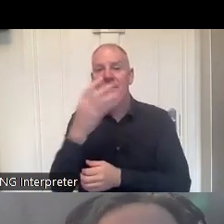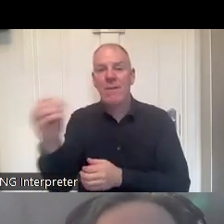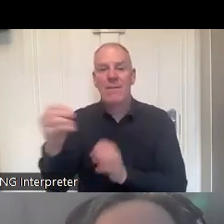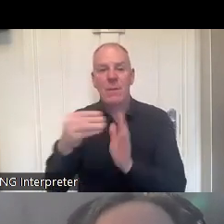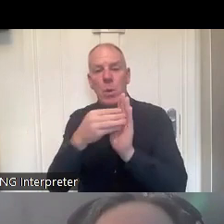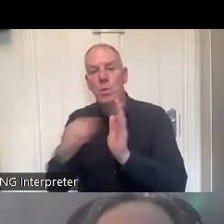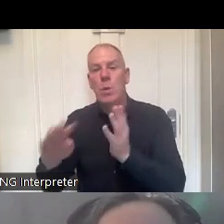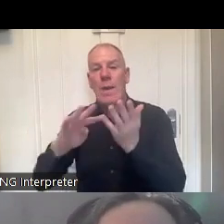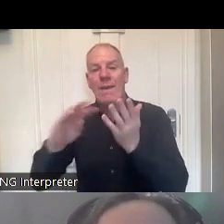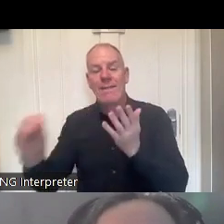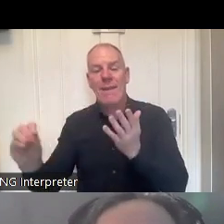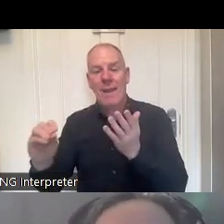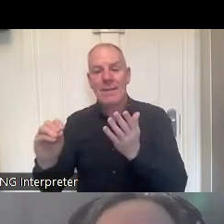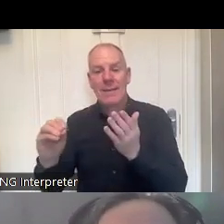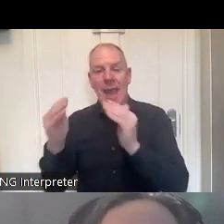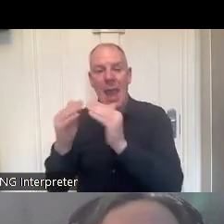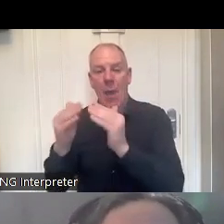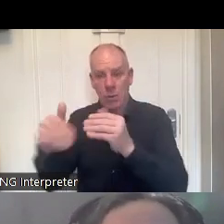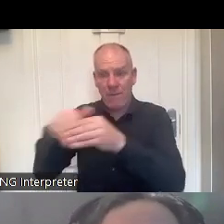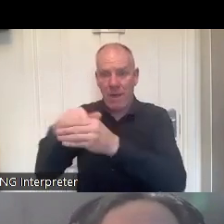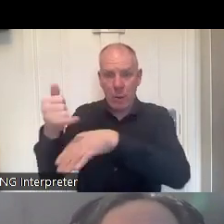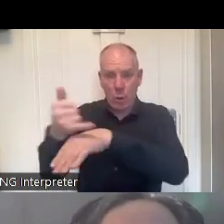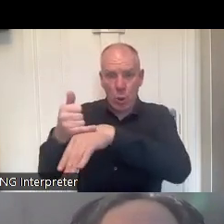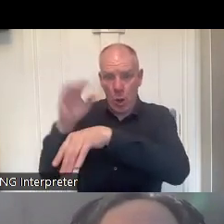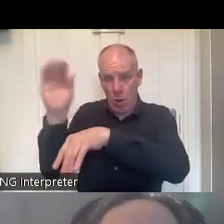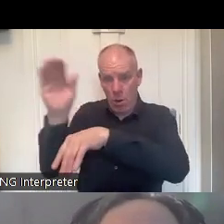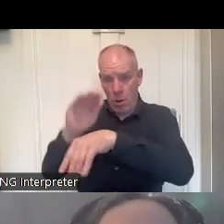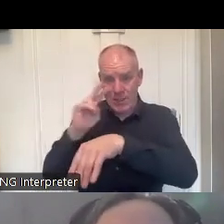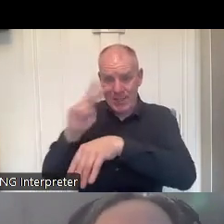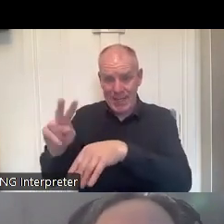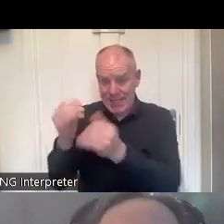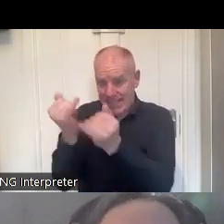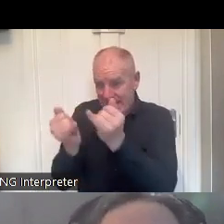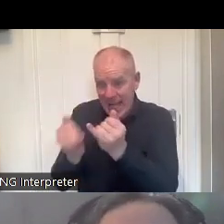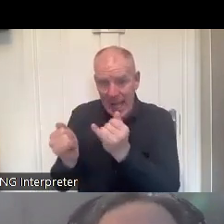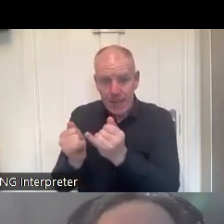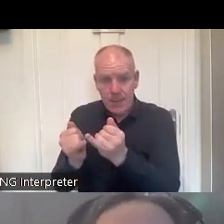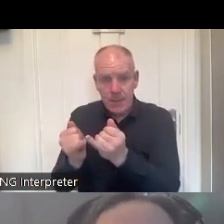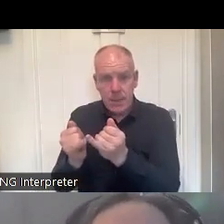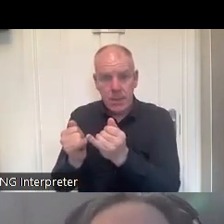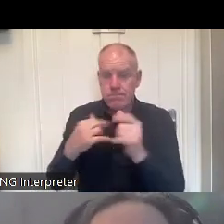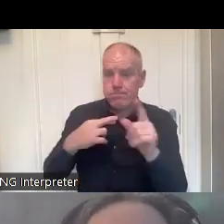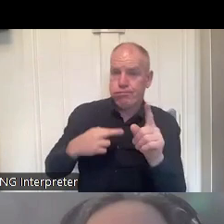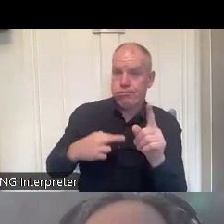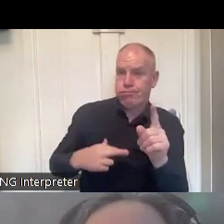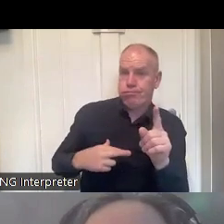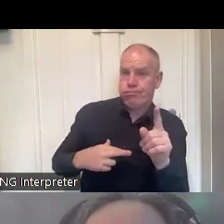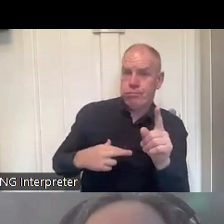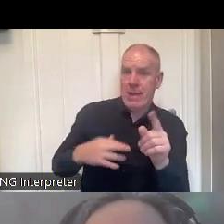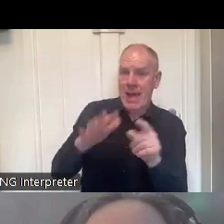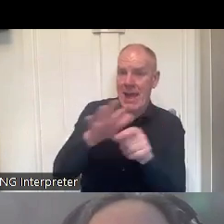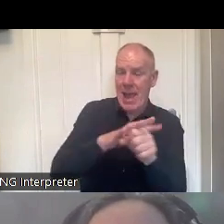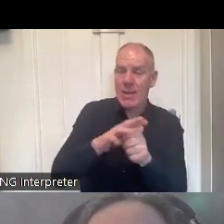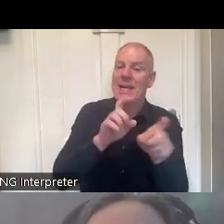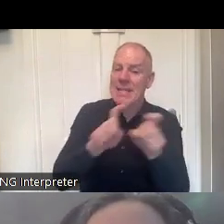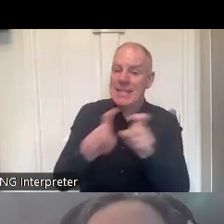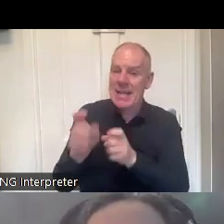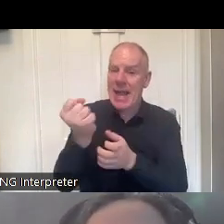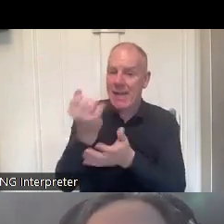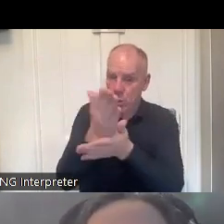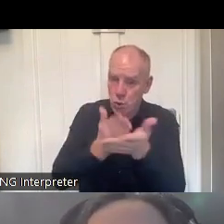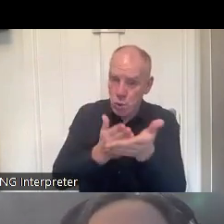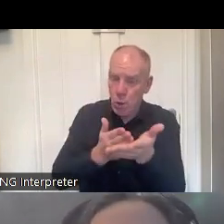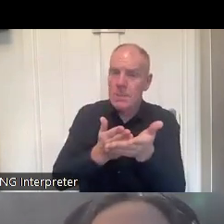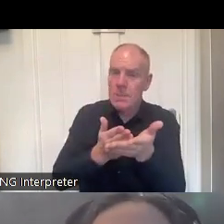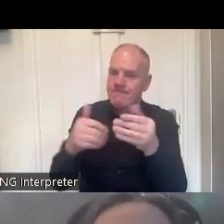in each little coloured area within this map. And you can see even in a very affluent area, there are still some areas within it